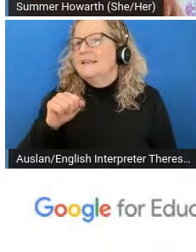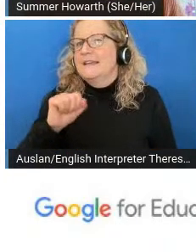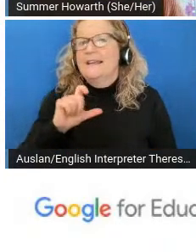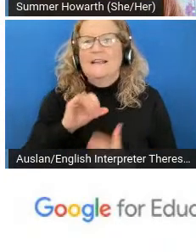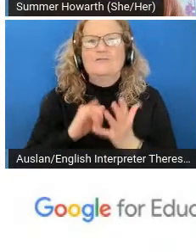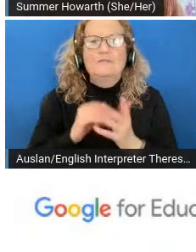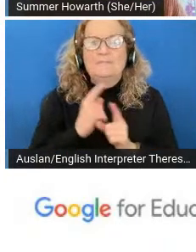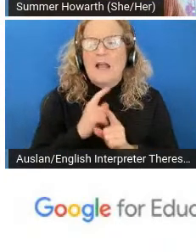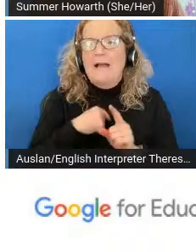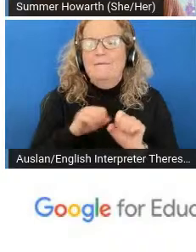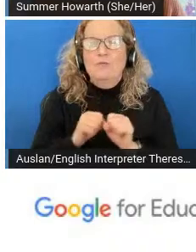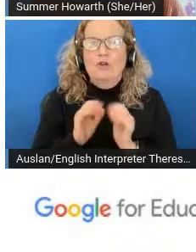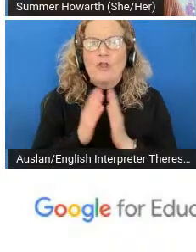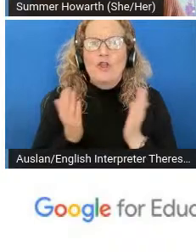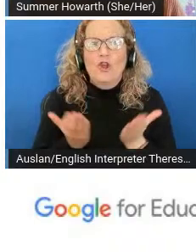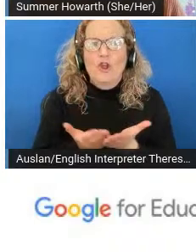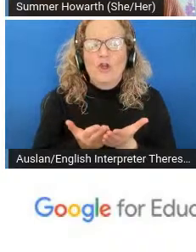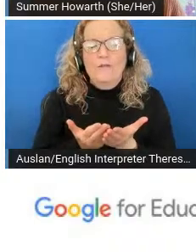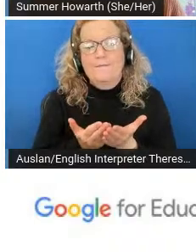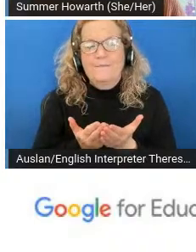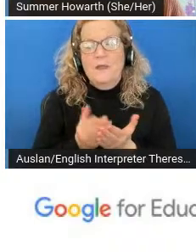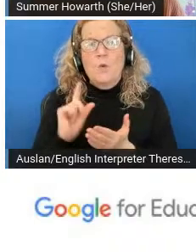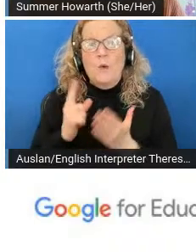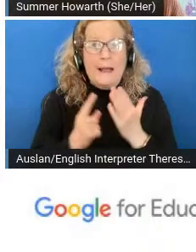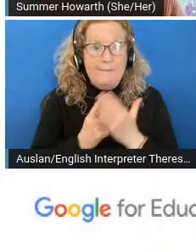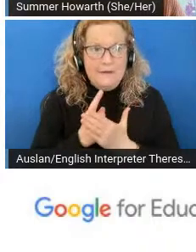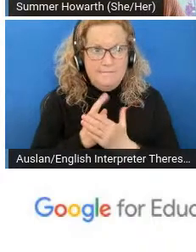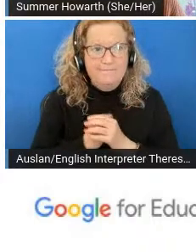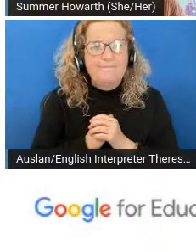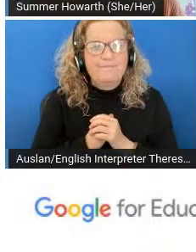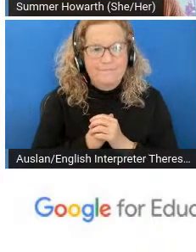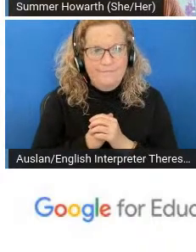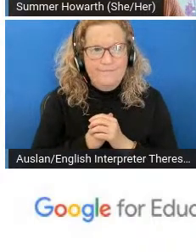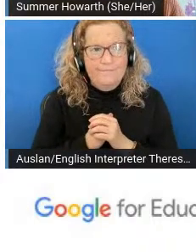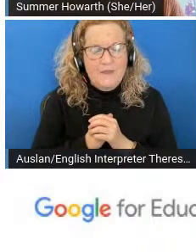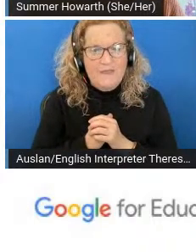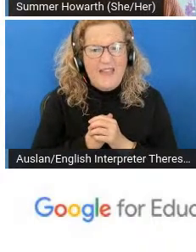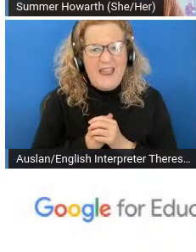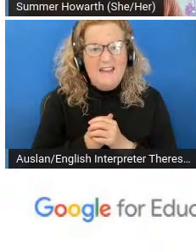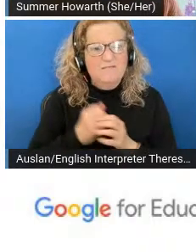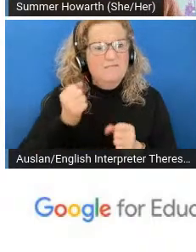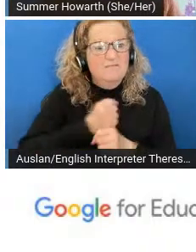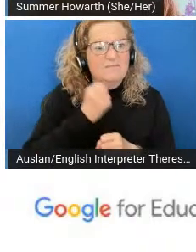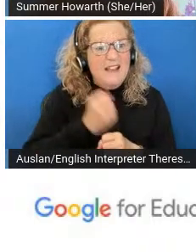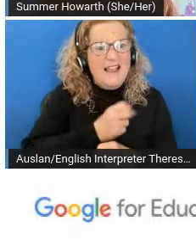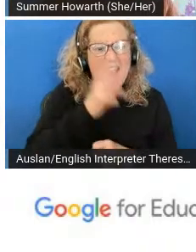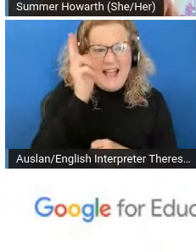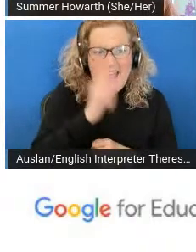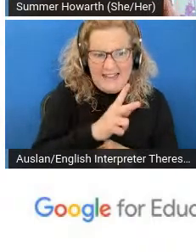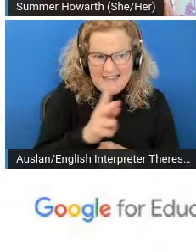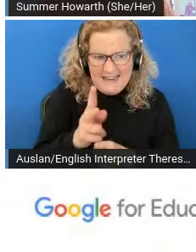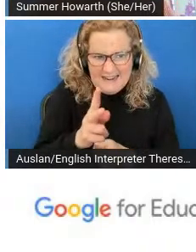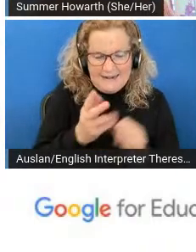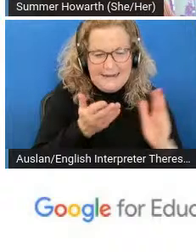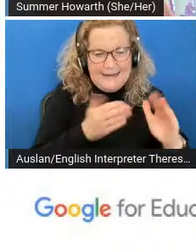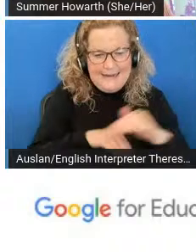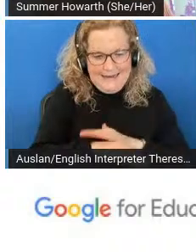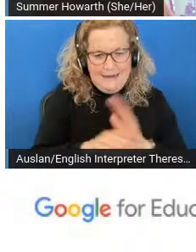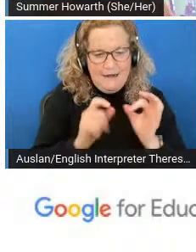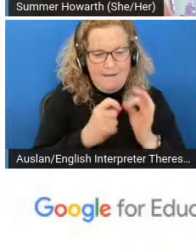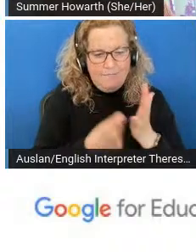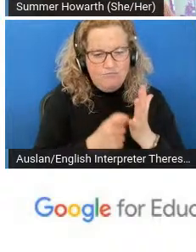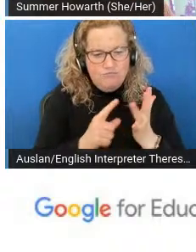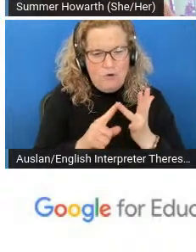What happened was that a bunch of, not only was Google Earth recreated within the Chrome browser, but it was